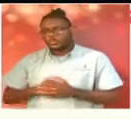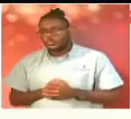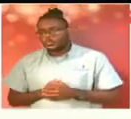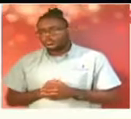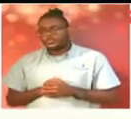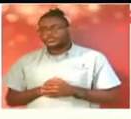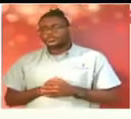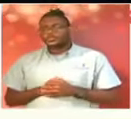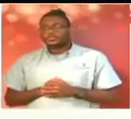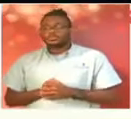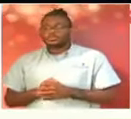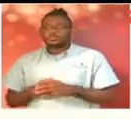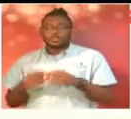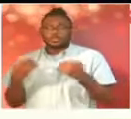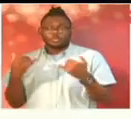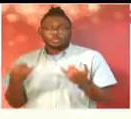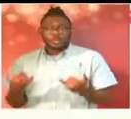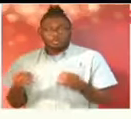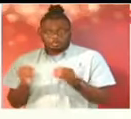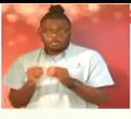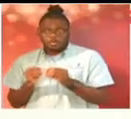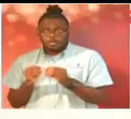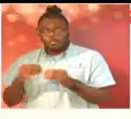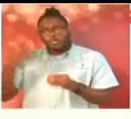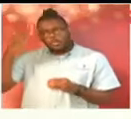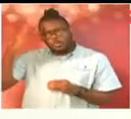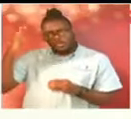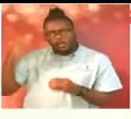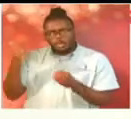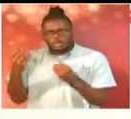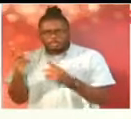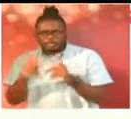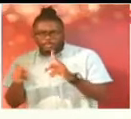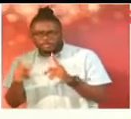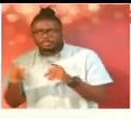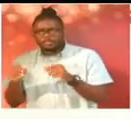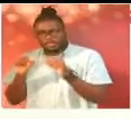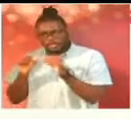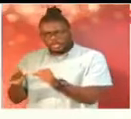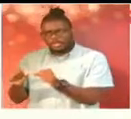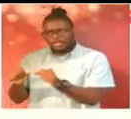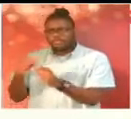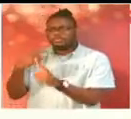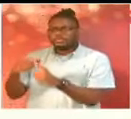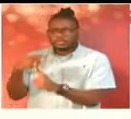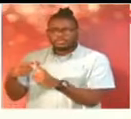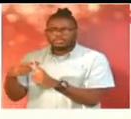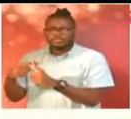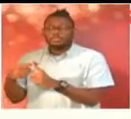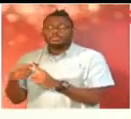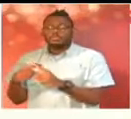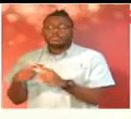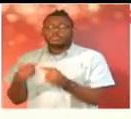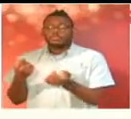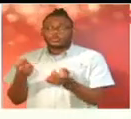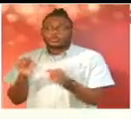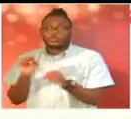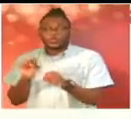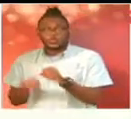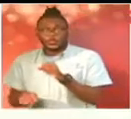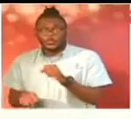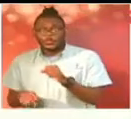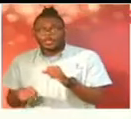large number of cases across the population, we don't note too many high and low points. We have